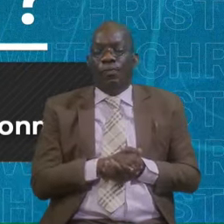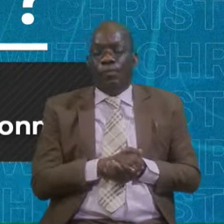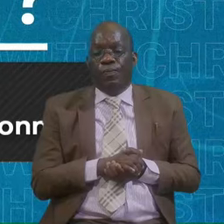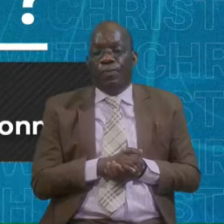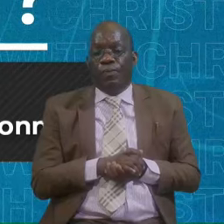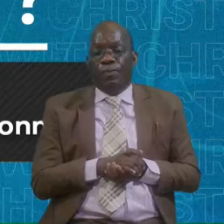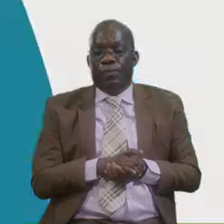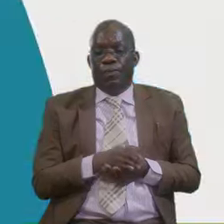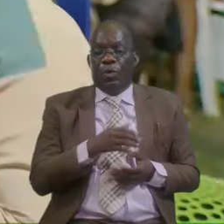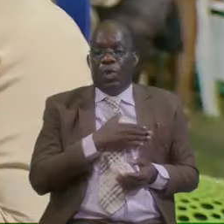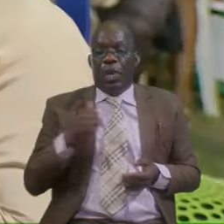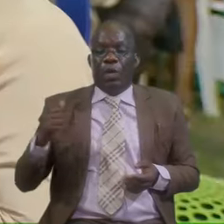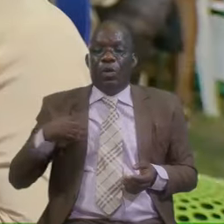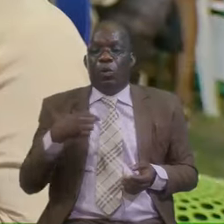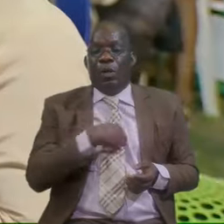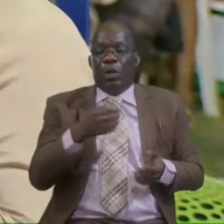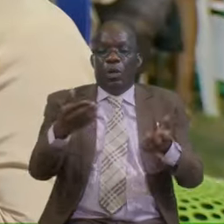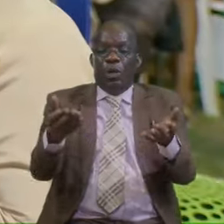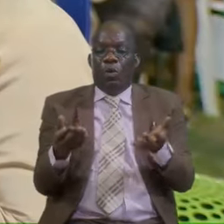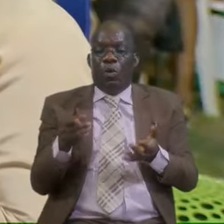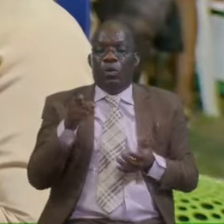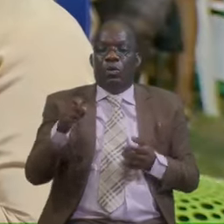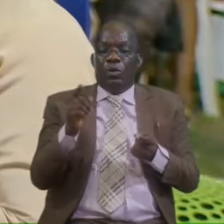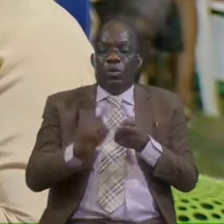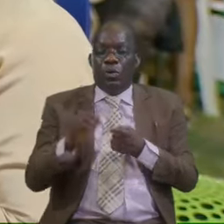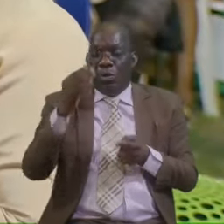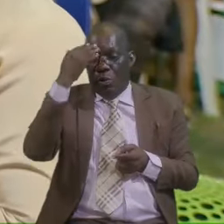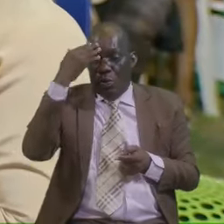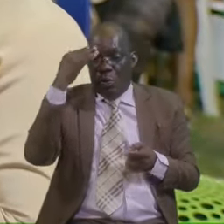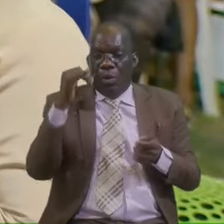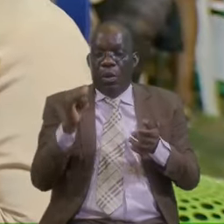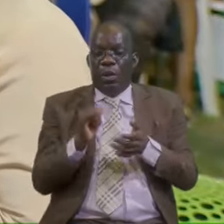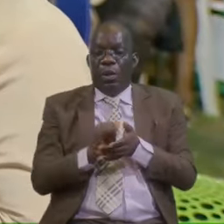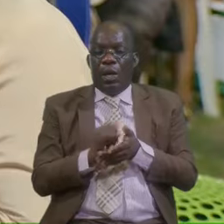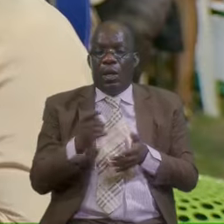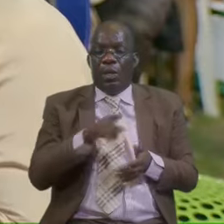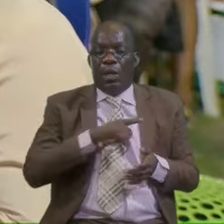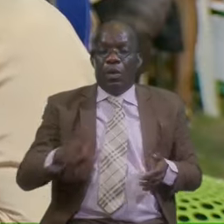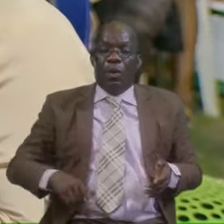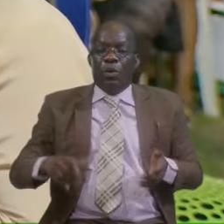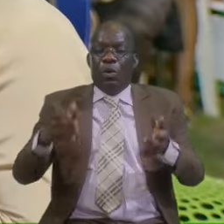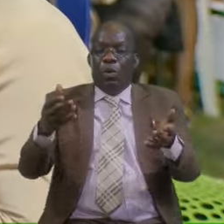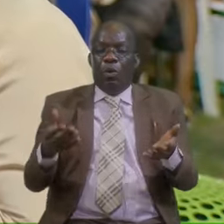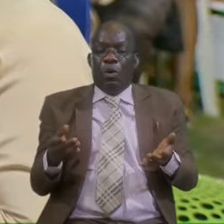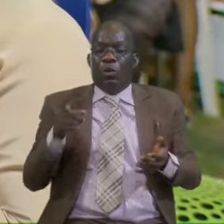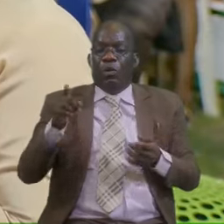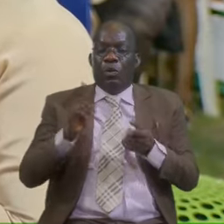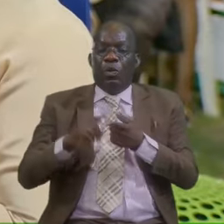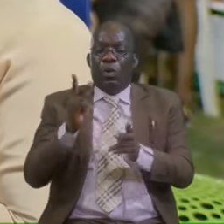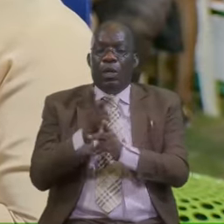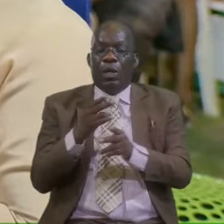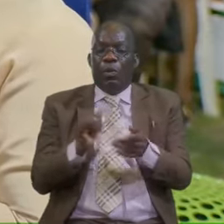And we want you to know that the Lord wants you to retain the decision you have made